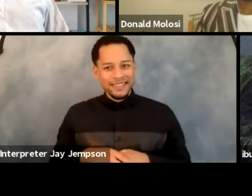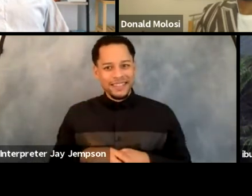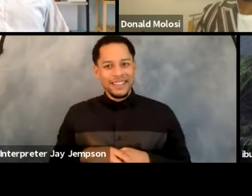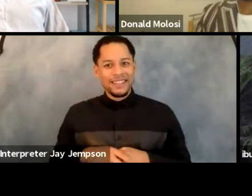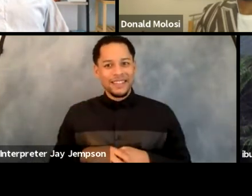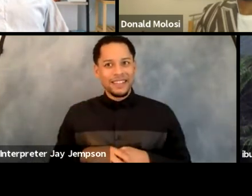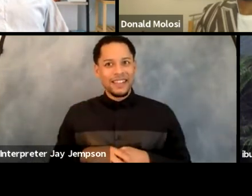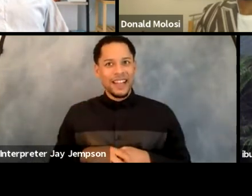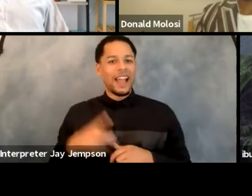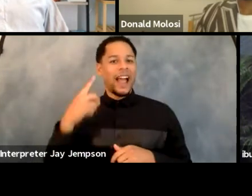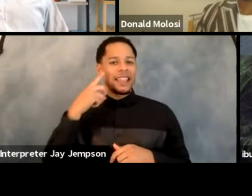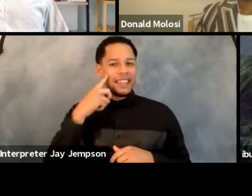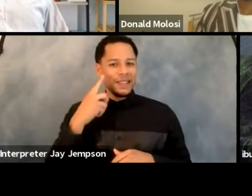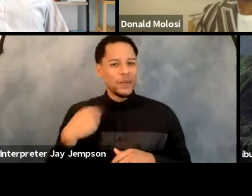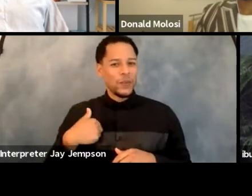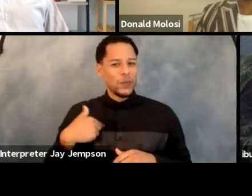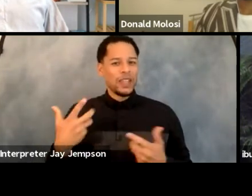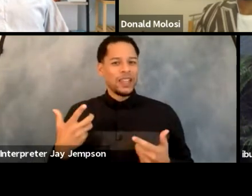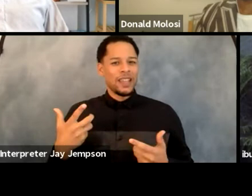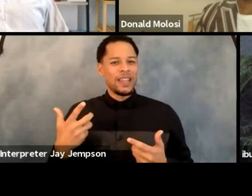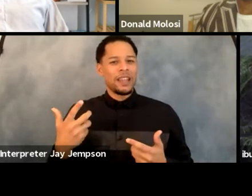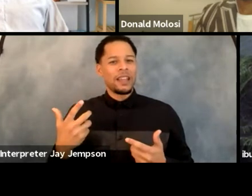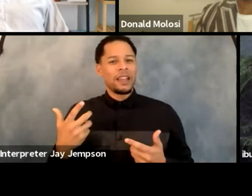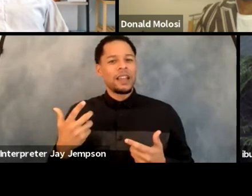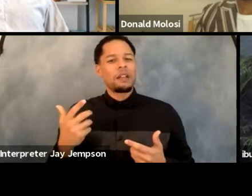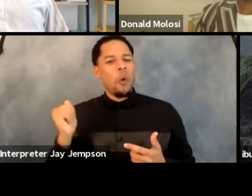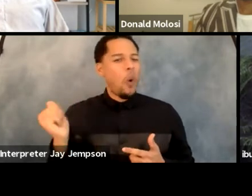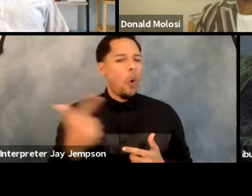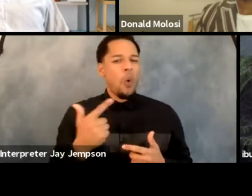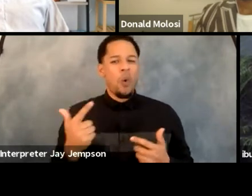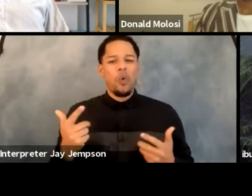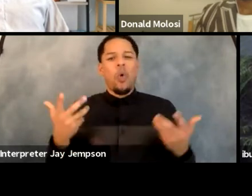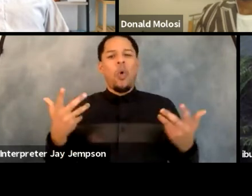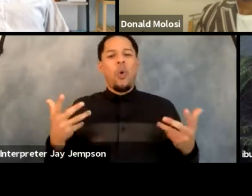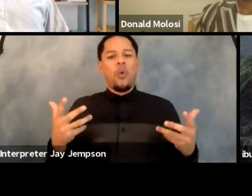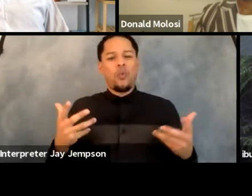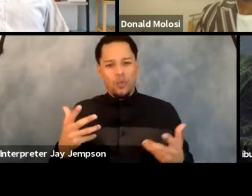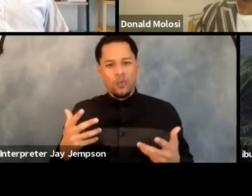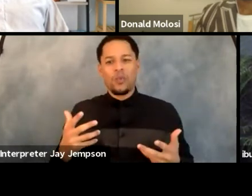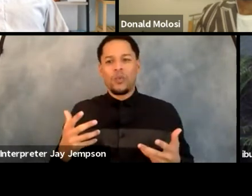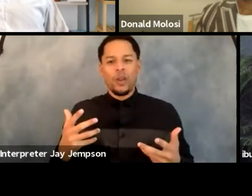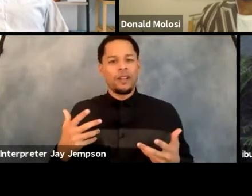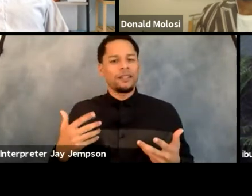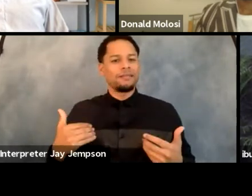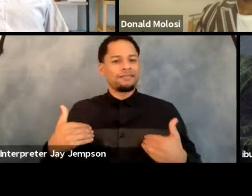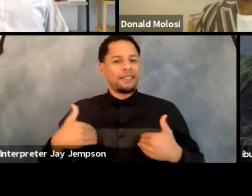are, you know, if you've worked on work, whether yourself,